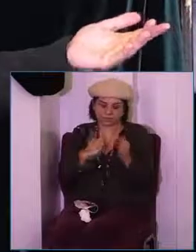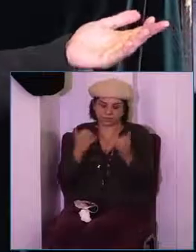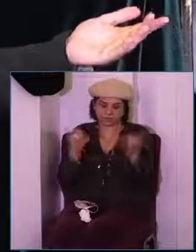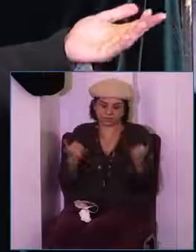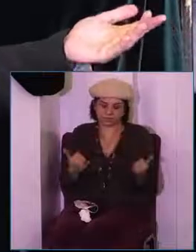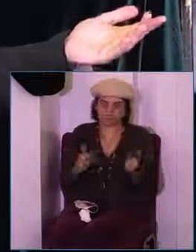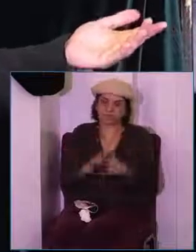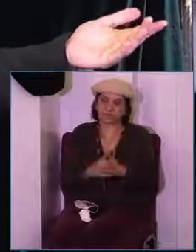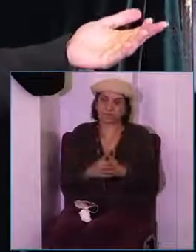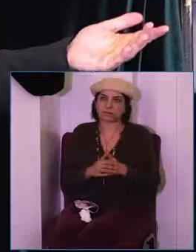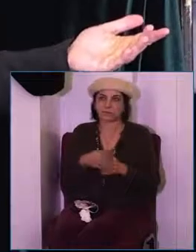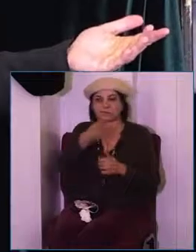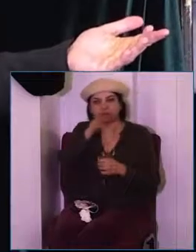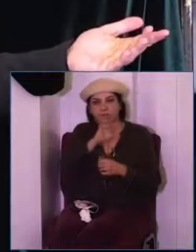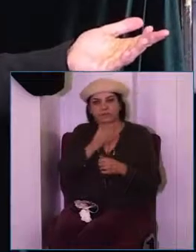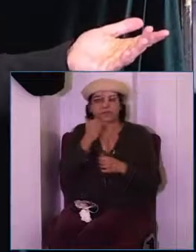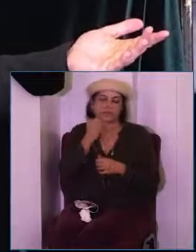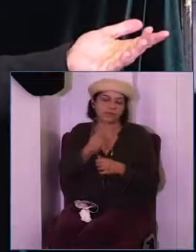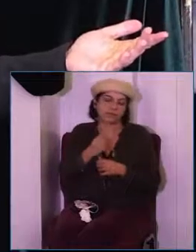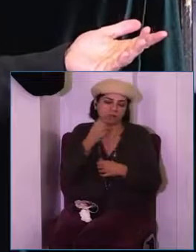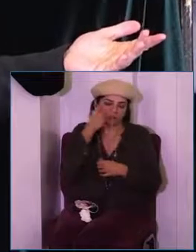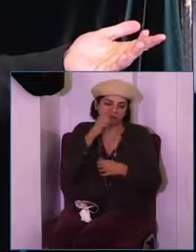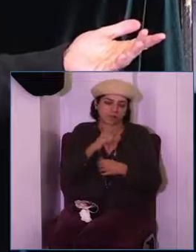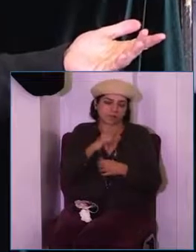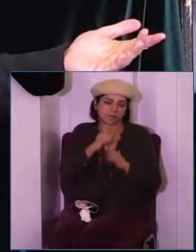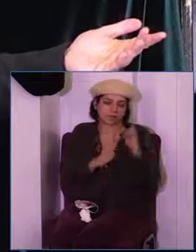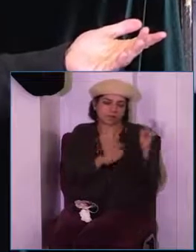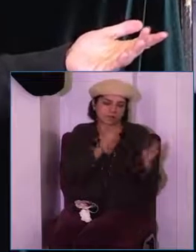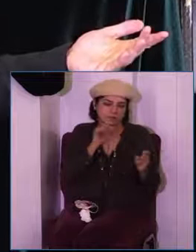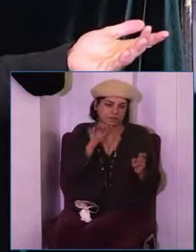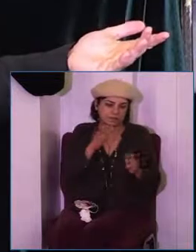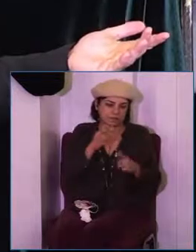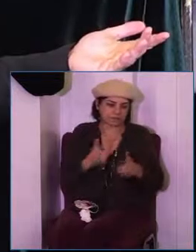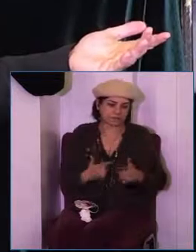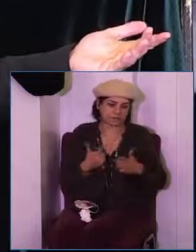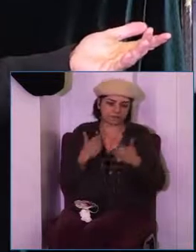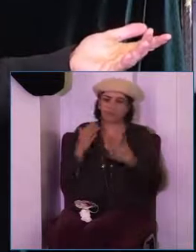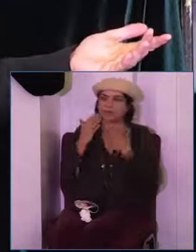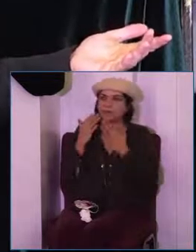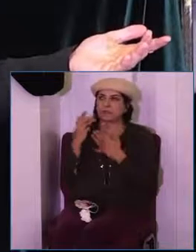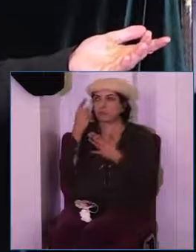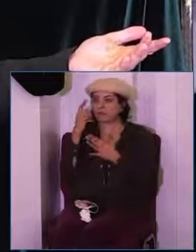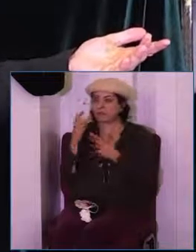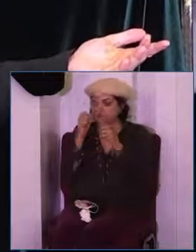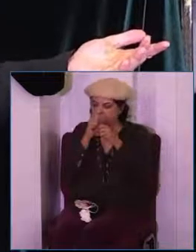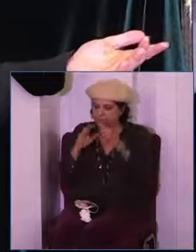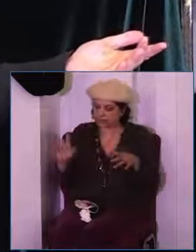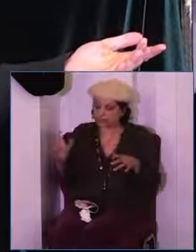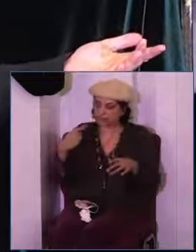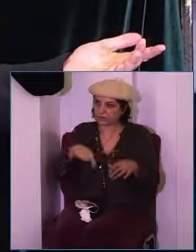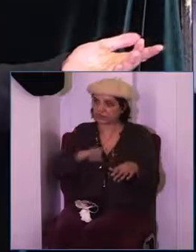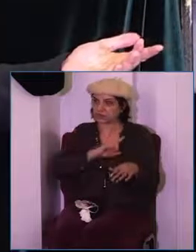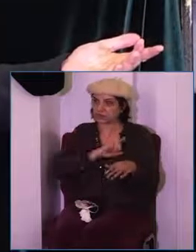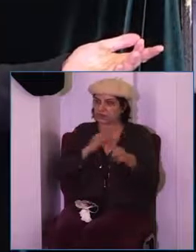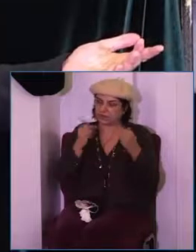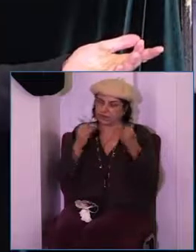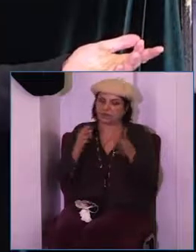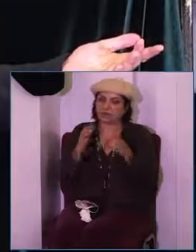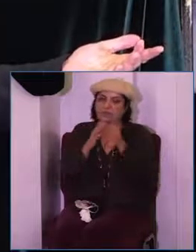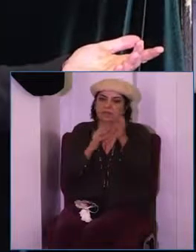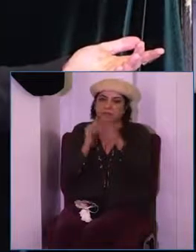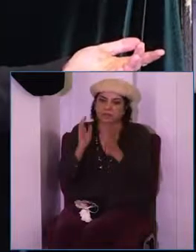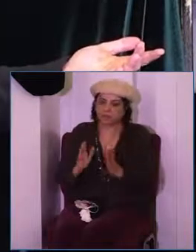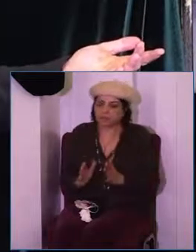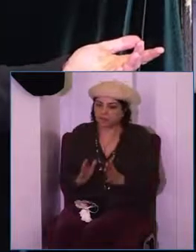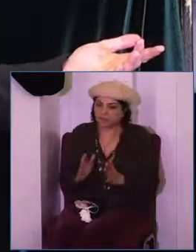you. Thank you for the gift of life. Thank you for blessing us and letting your comforter be with